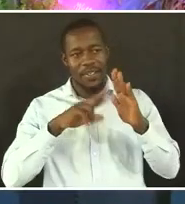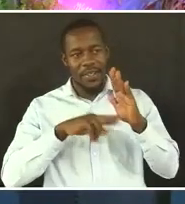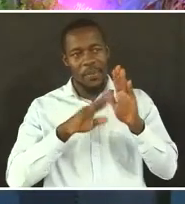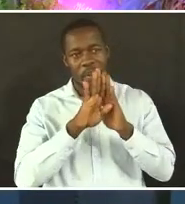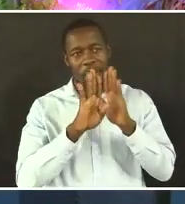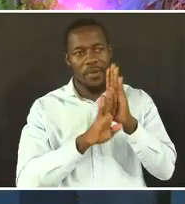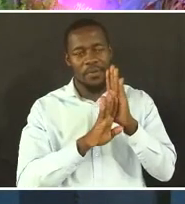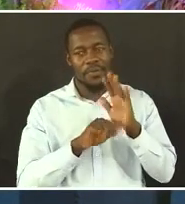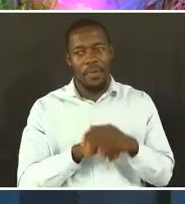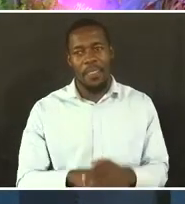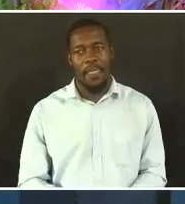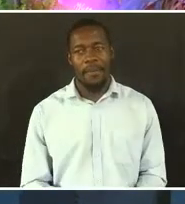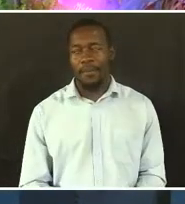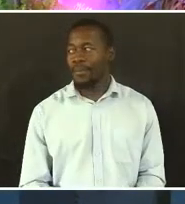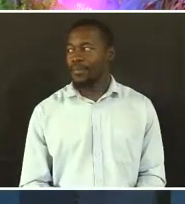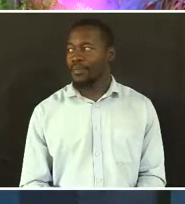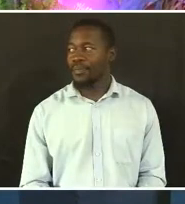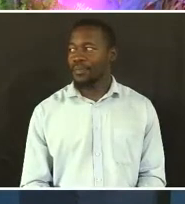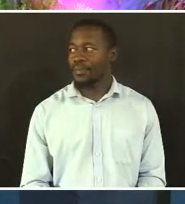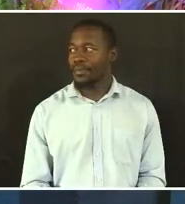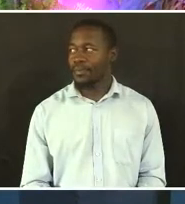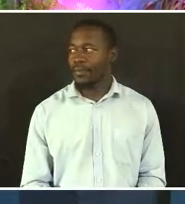That time is taken from the panelists.